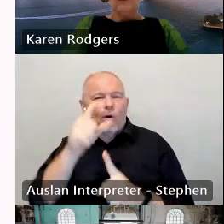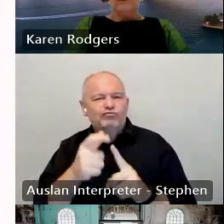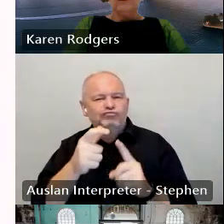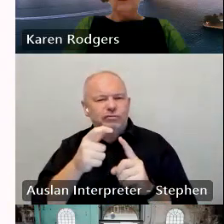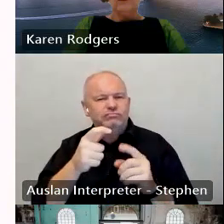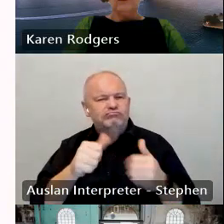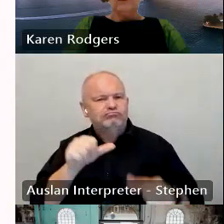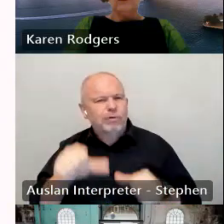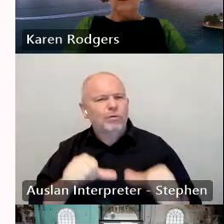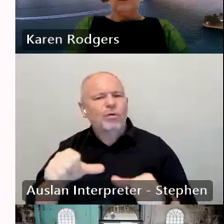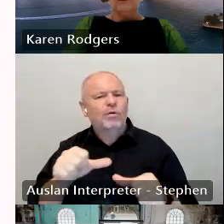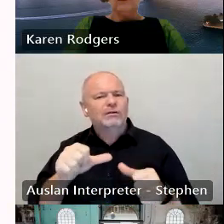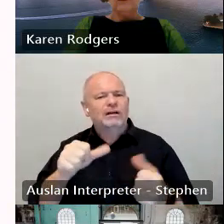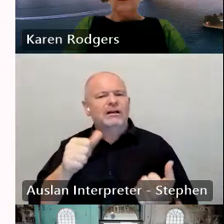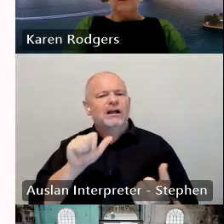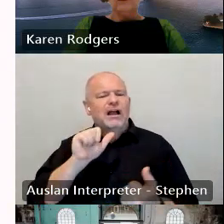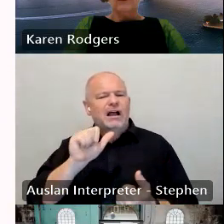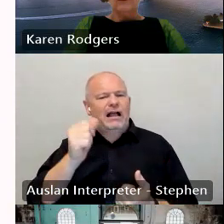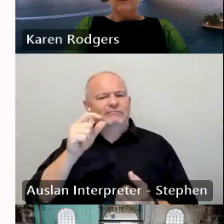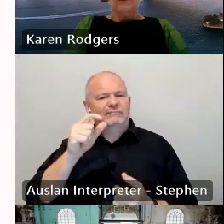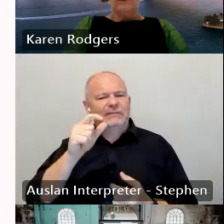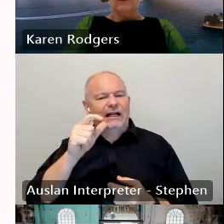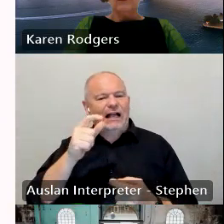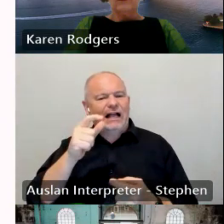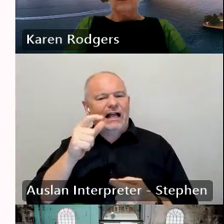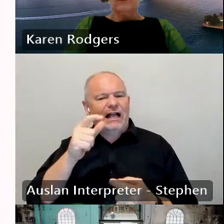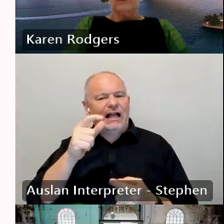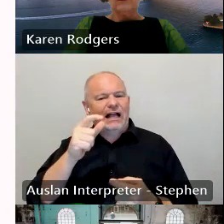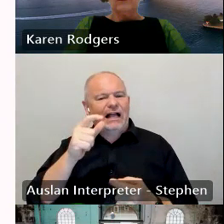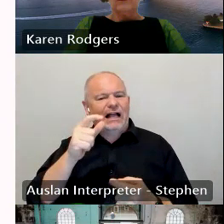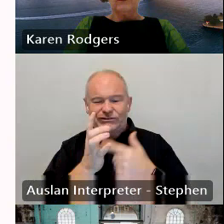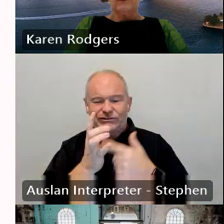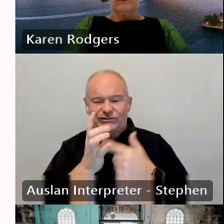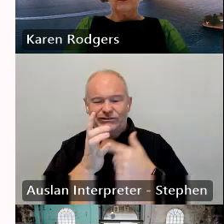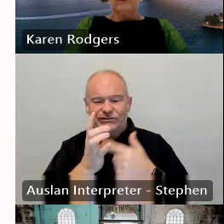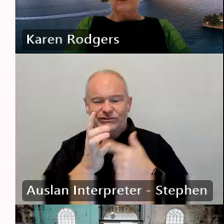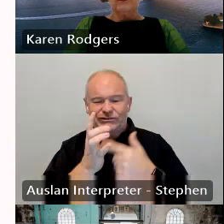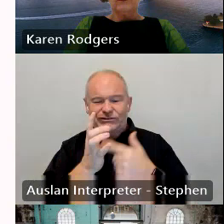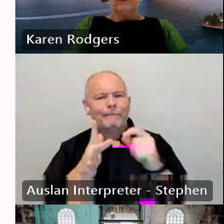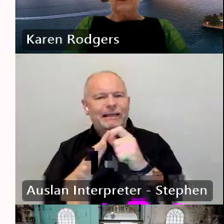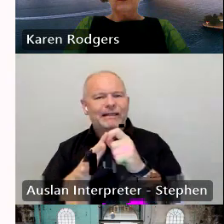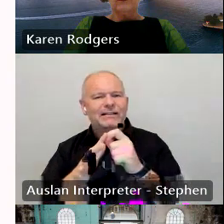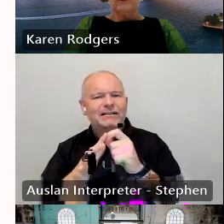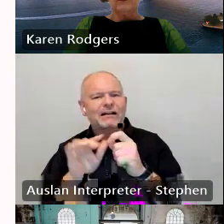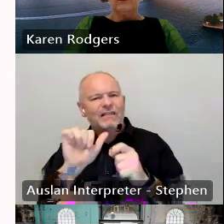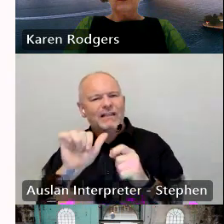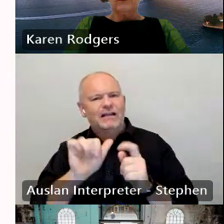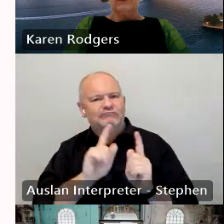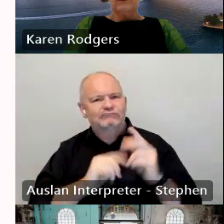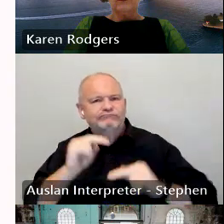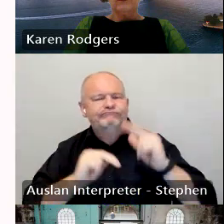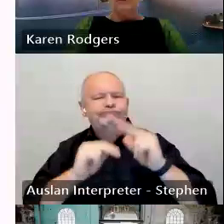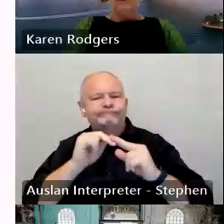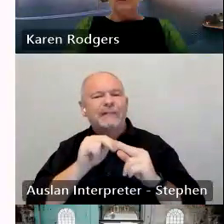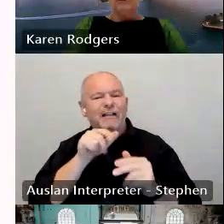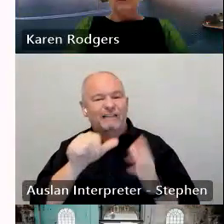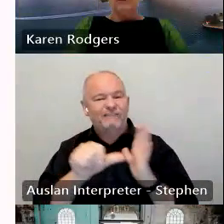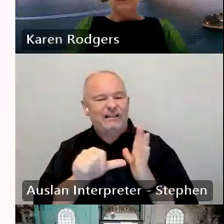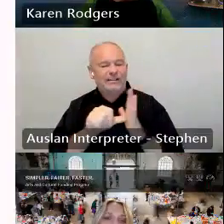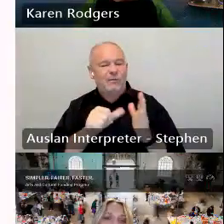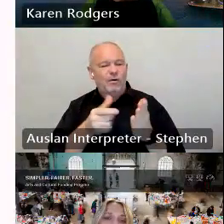Indigenous cultural intellectual property, and to sustain and grow First Nations arts and culture in New South Wales. The funding will enable